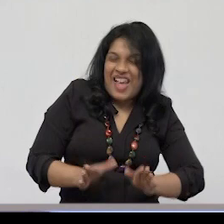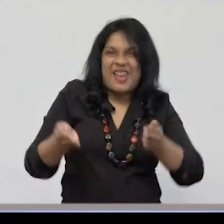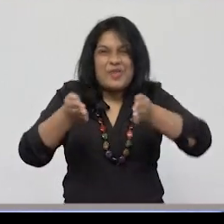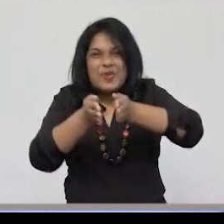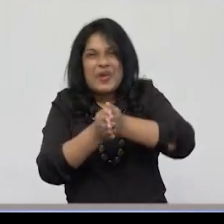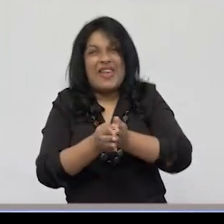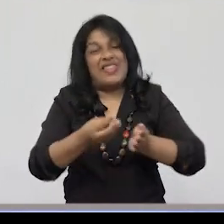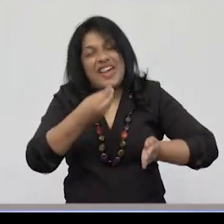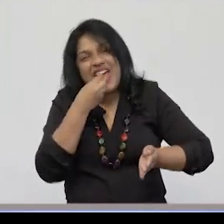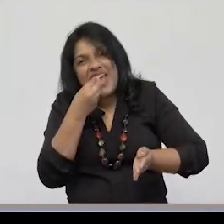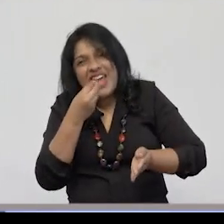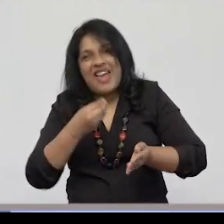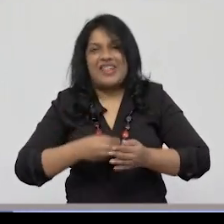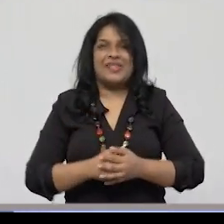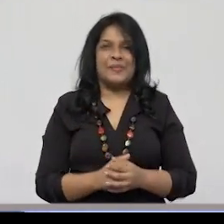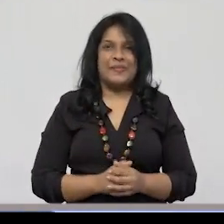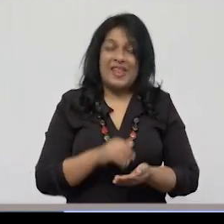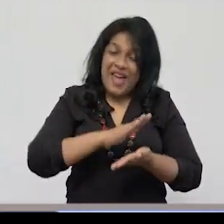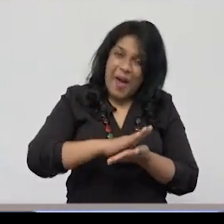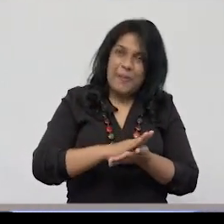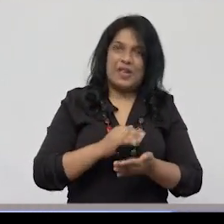have done because you hadn't done it in a long time.